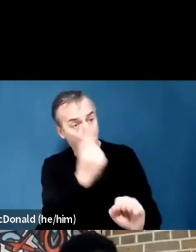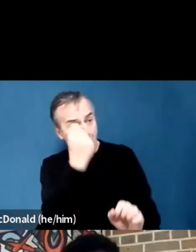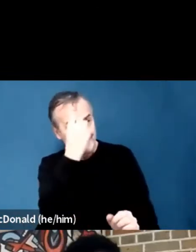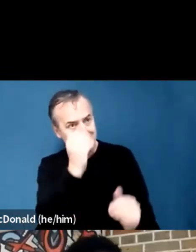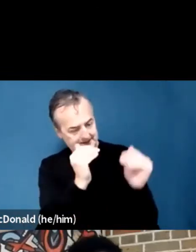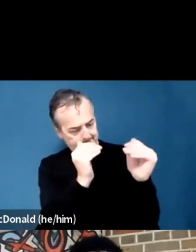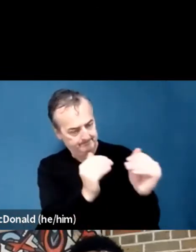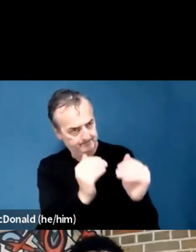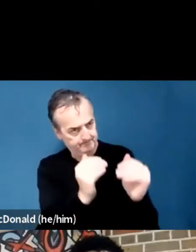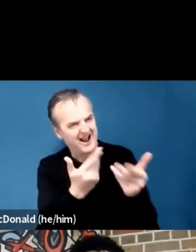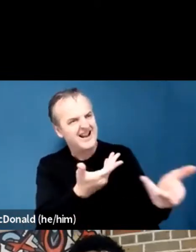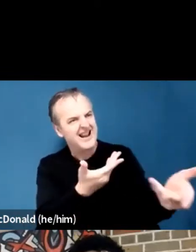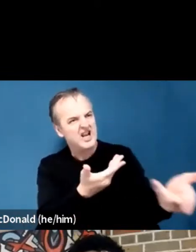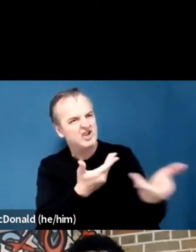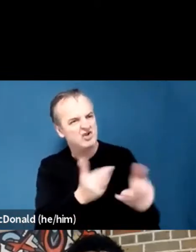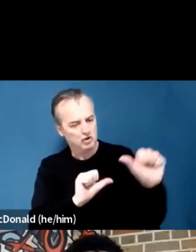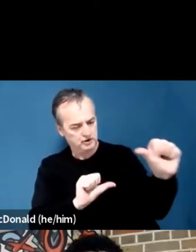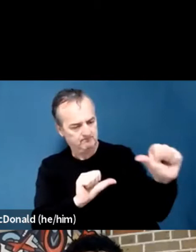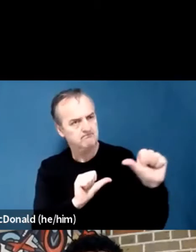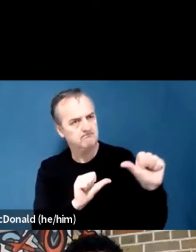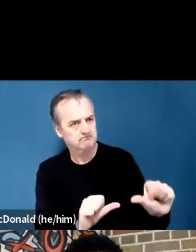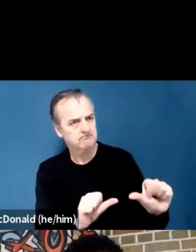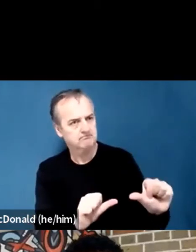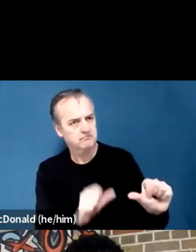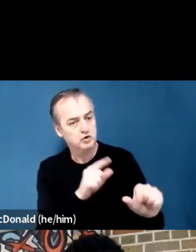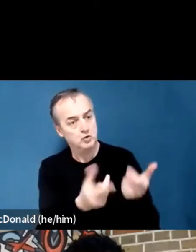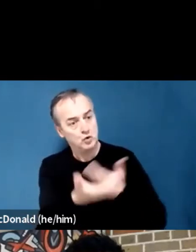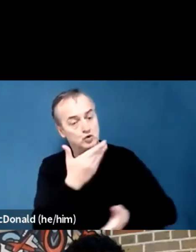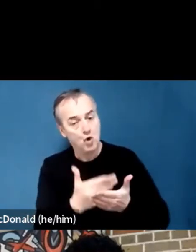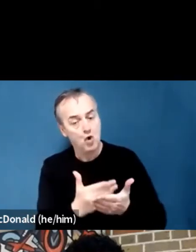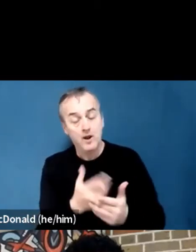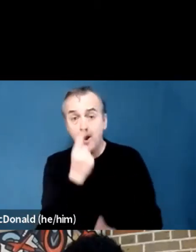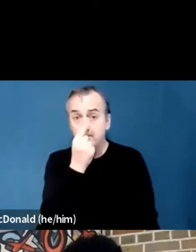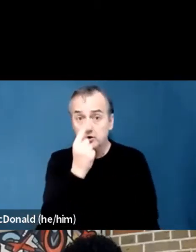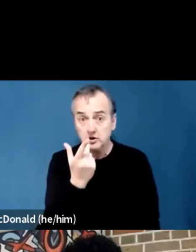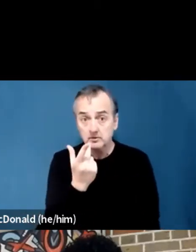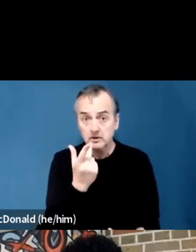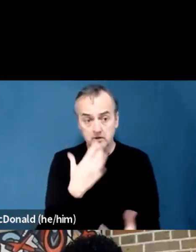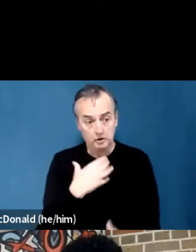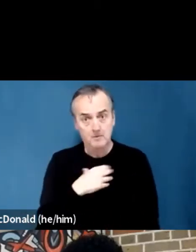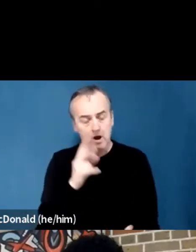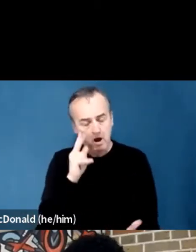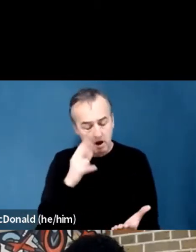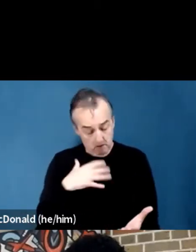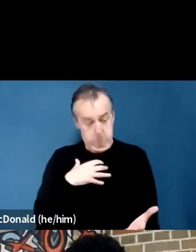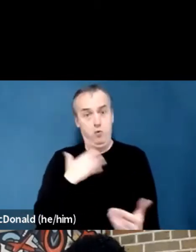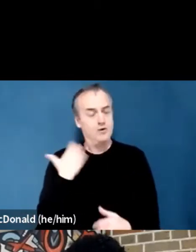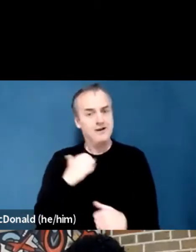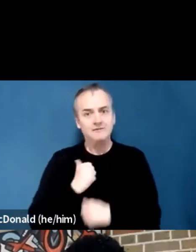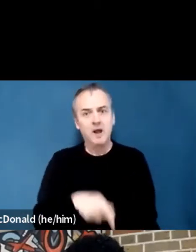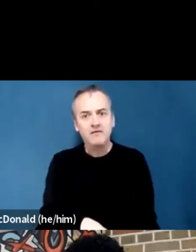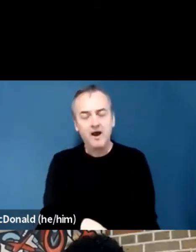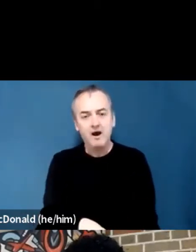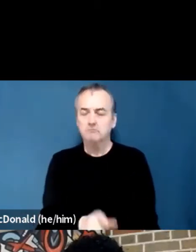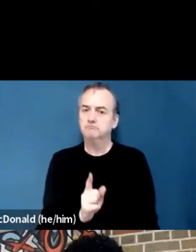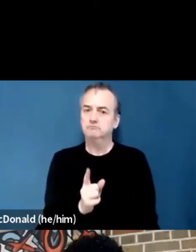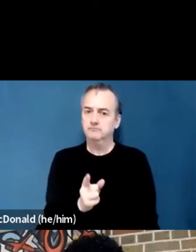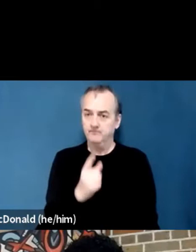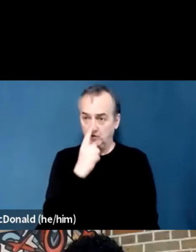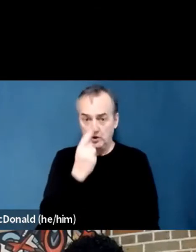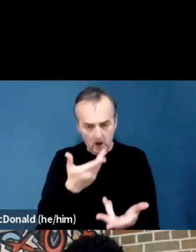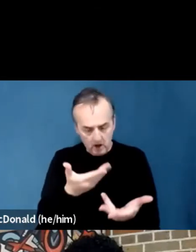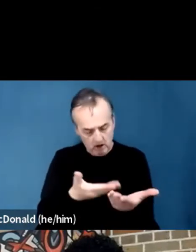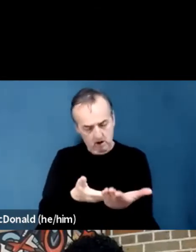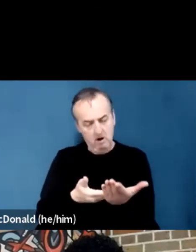in an introductory form as a treatment or a pitch is the possibility for surprise, that actually people can lay it out in a